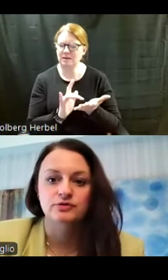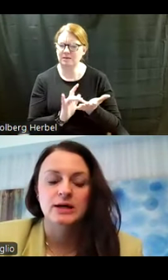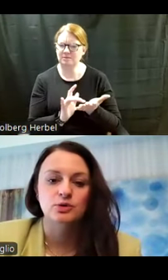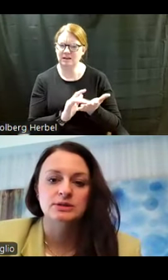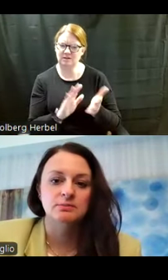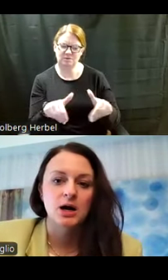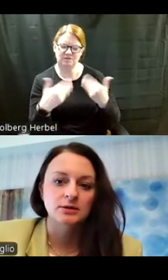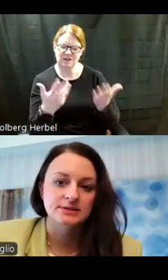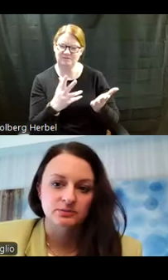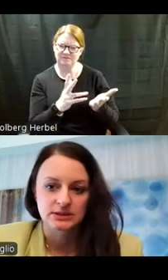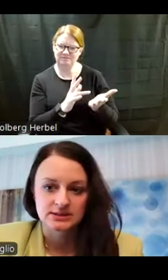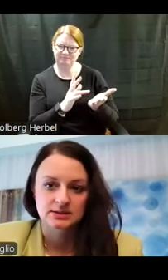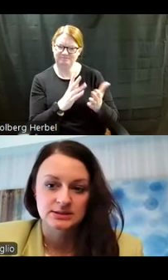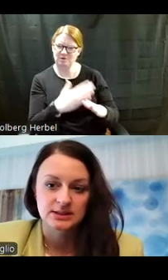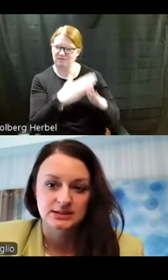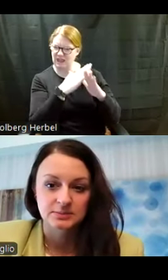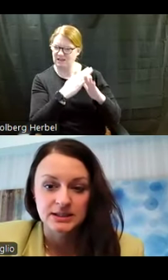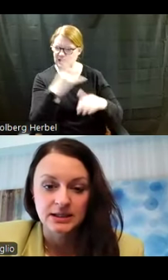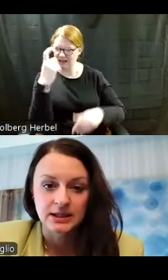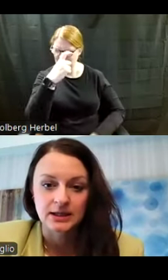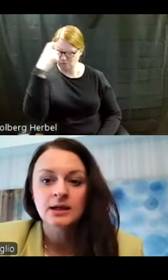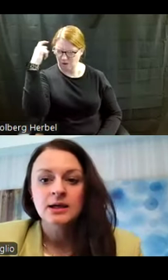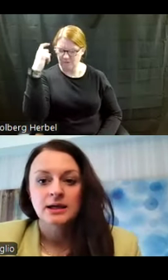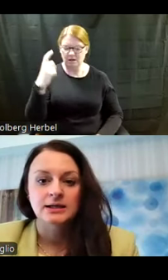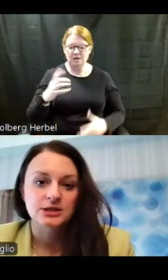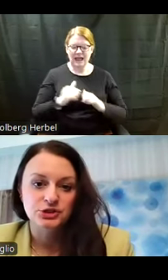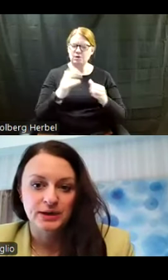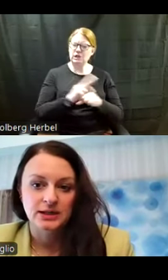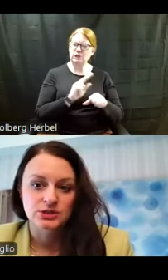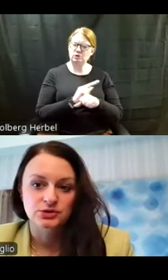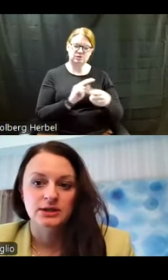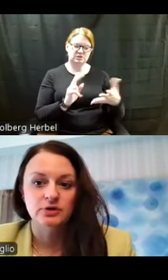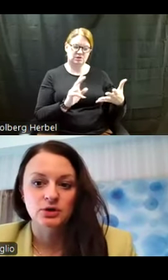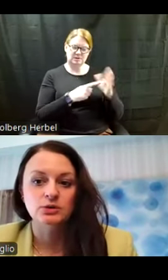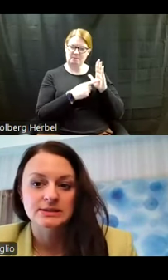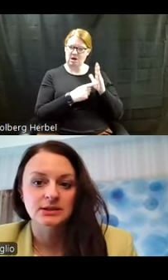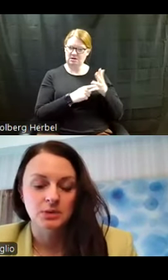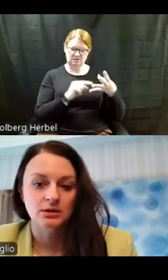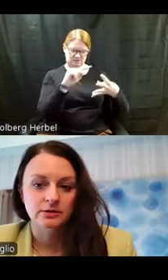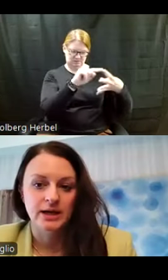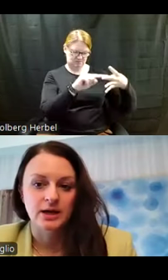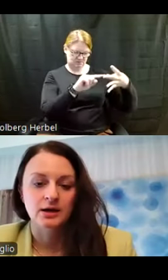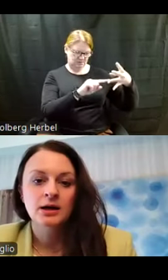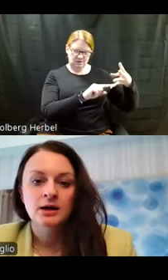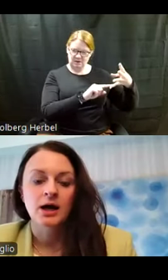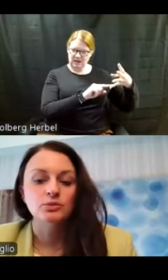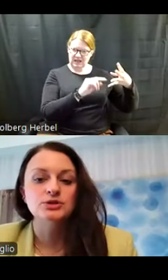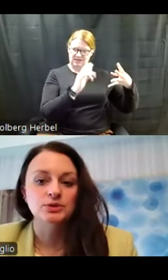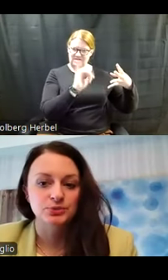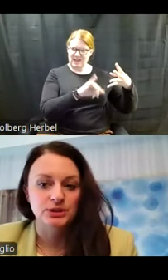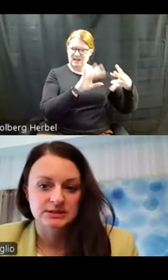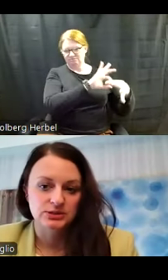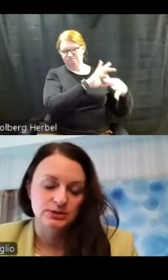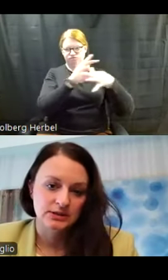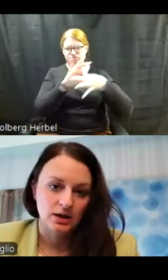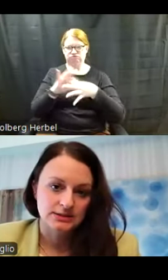those frameworks and models that we discussed at the beginning and integrate it into kind of a holistic model of care, which